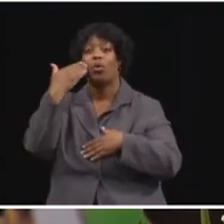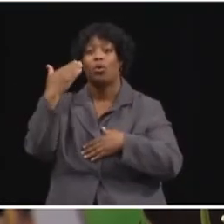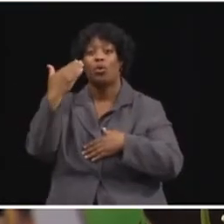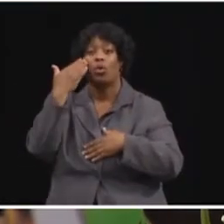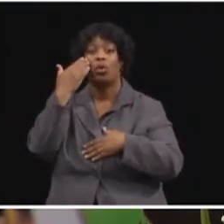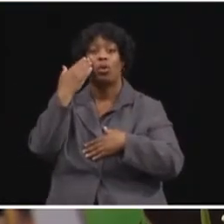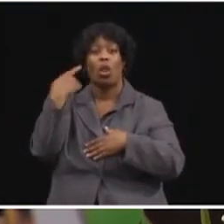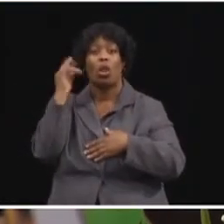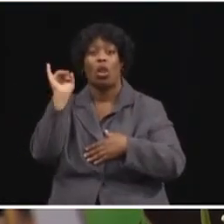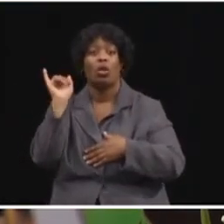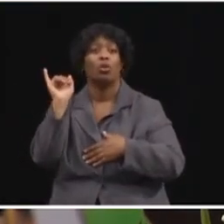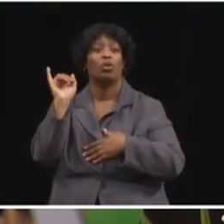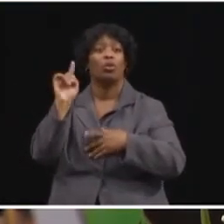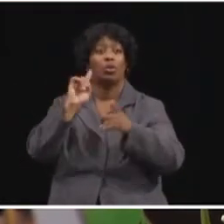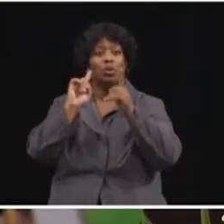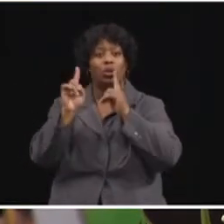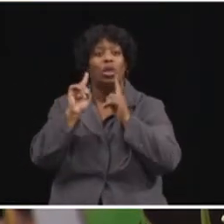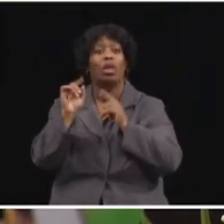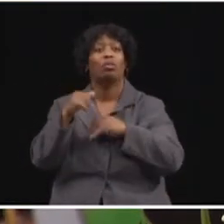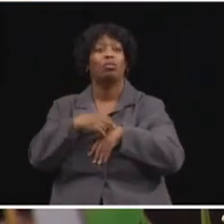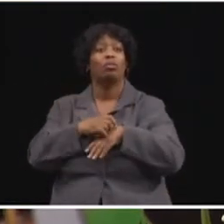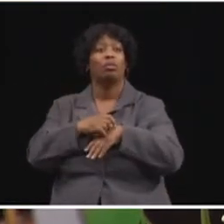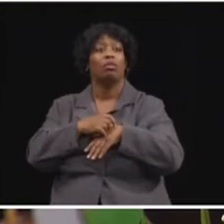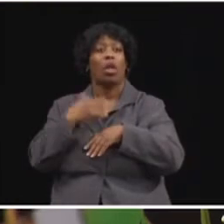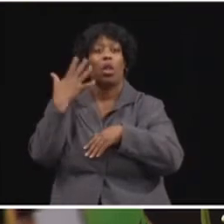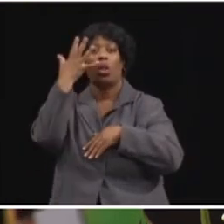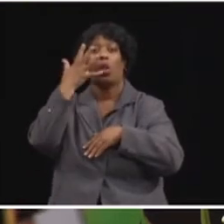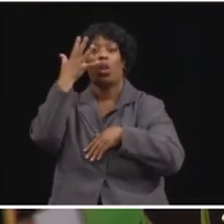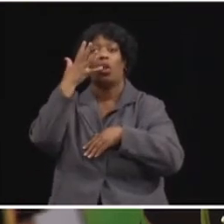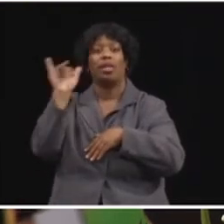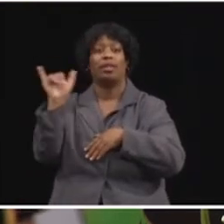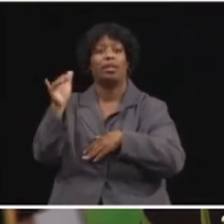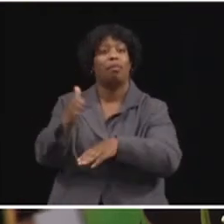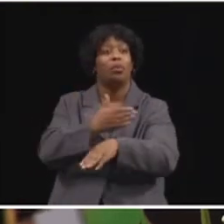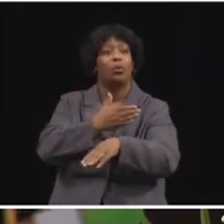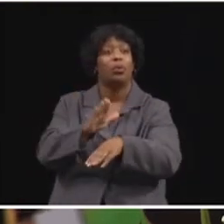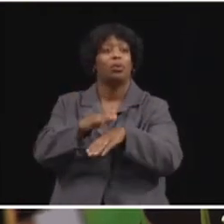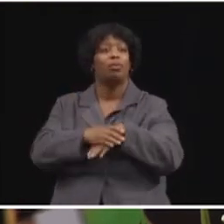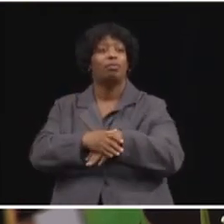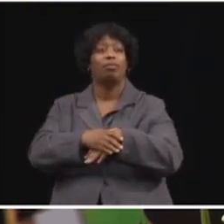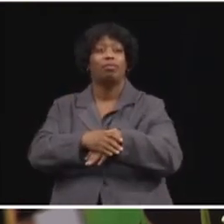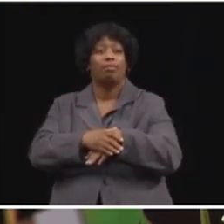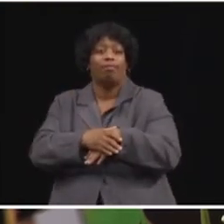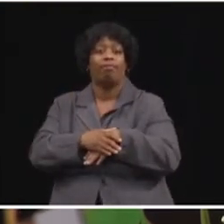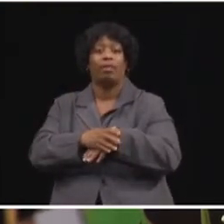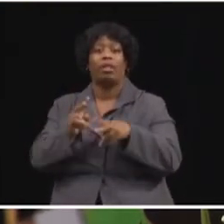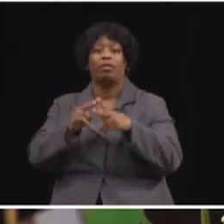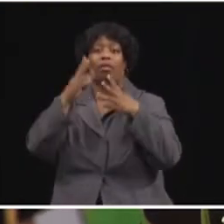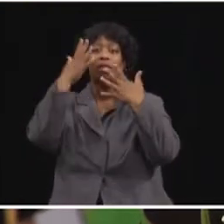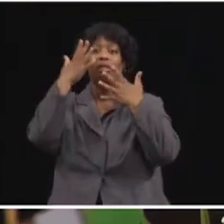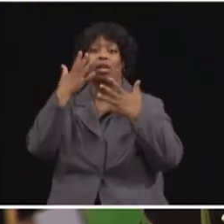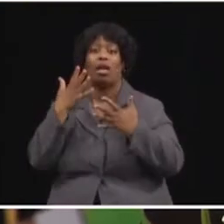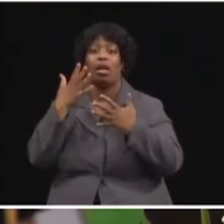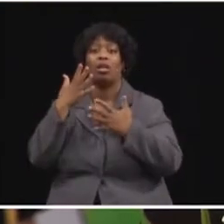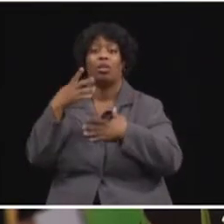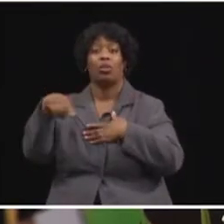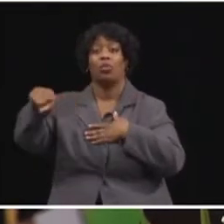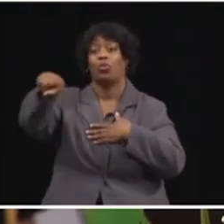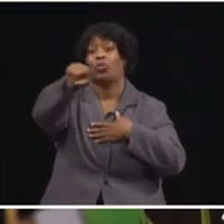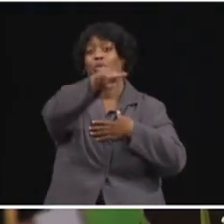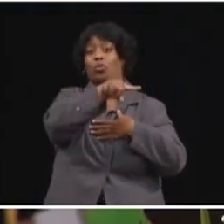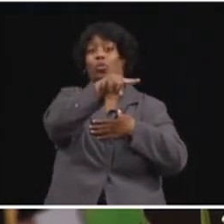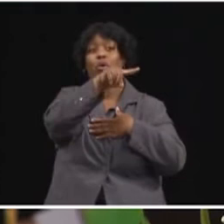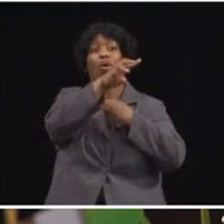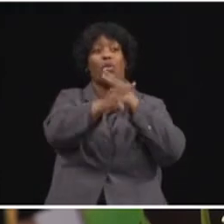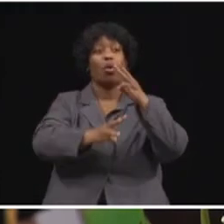look like you, talk like you, sound like you, listen to the same music, then that's a Shakespearean tragedy. You are the global